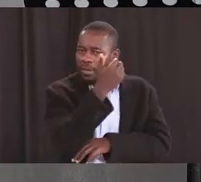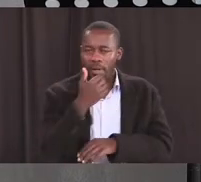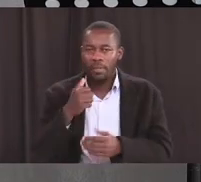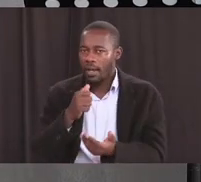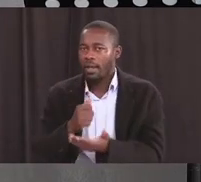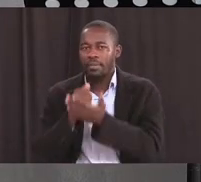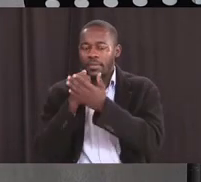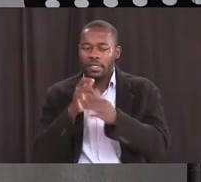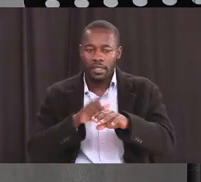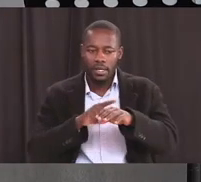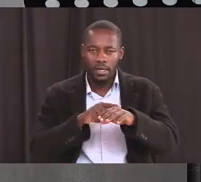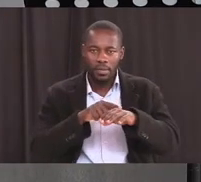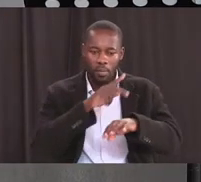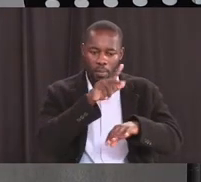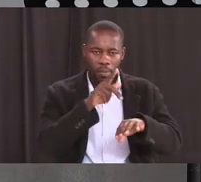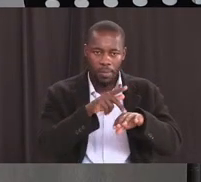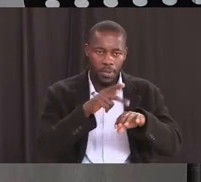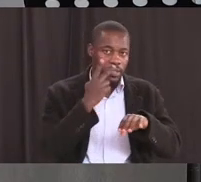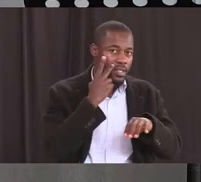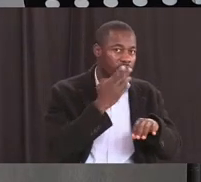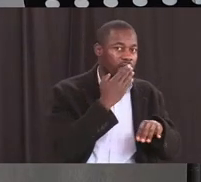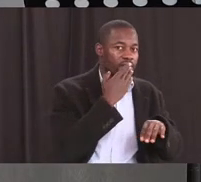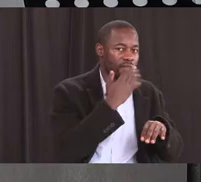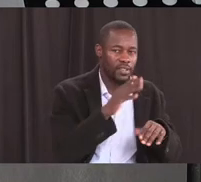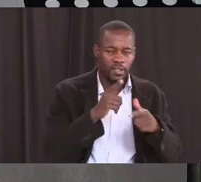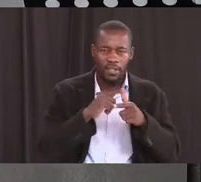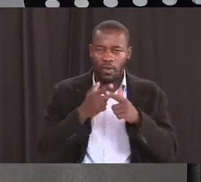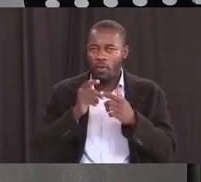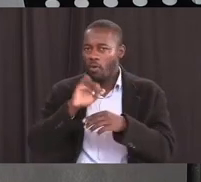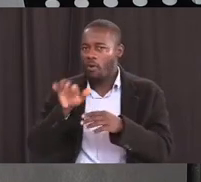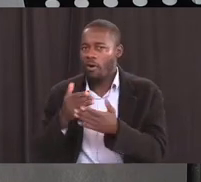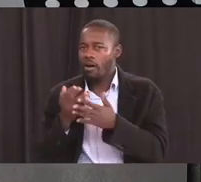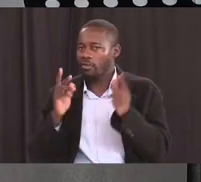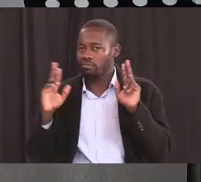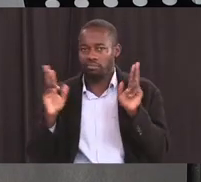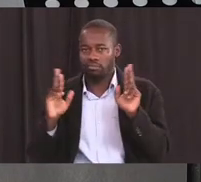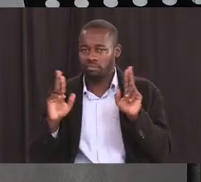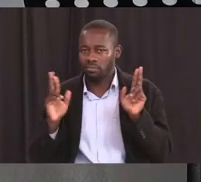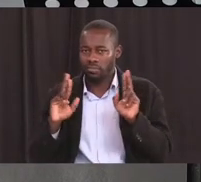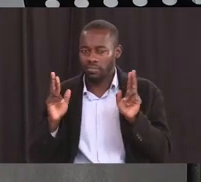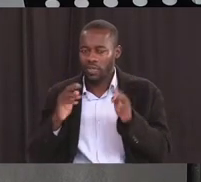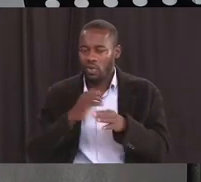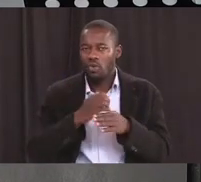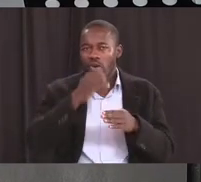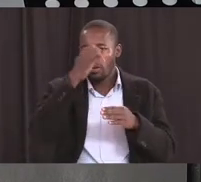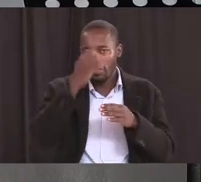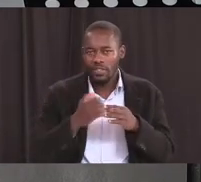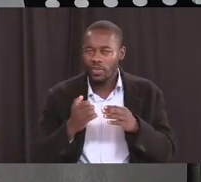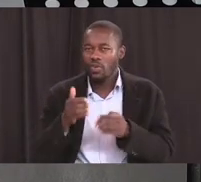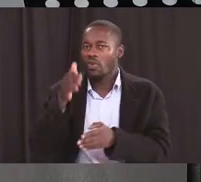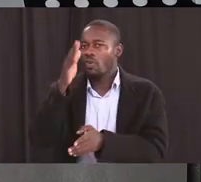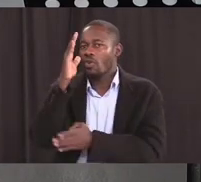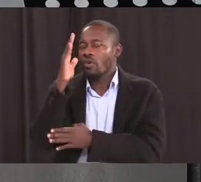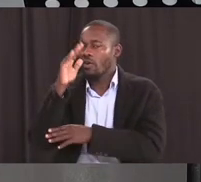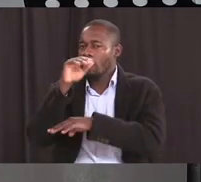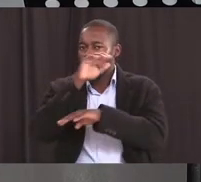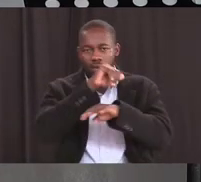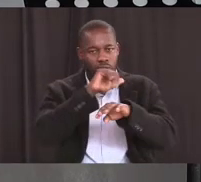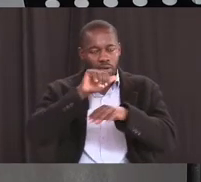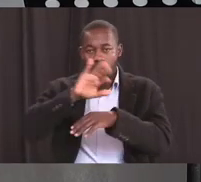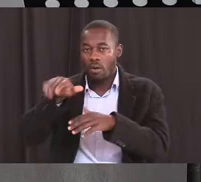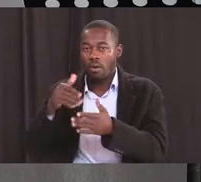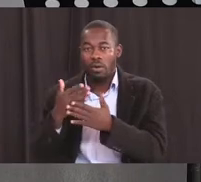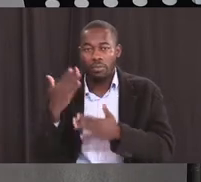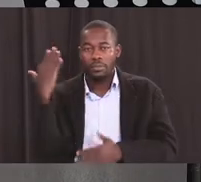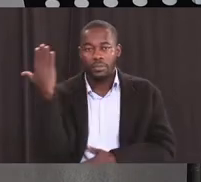vision, we got ready at once to leave for Macedonia, concluding that God had called us to preach the gospel